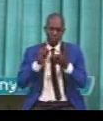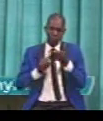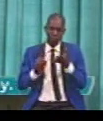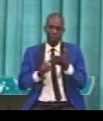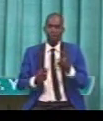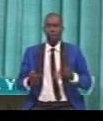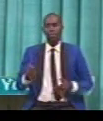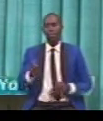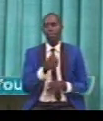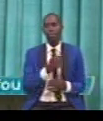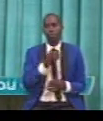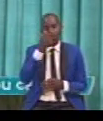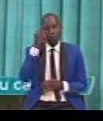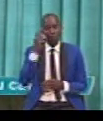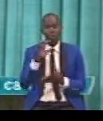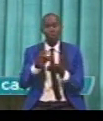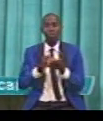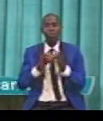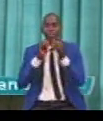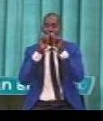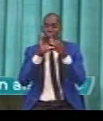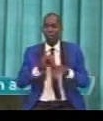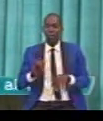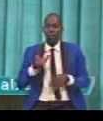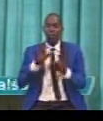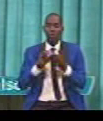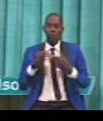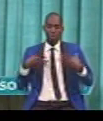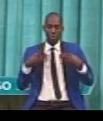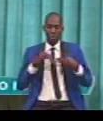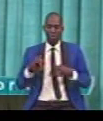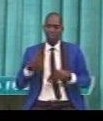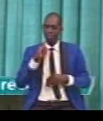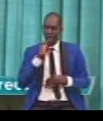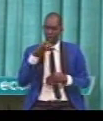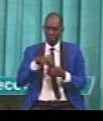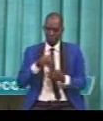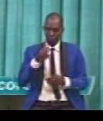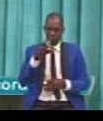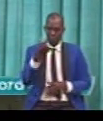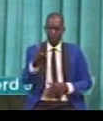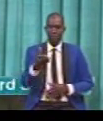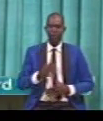Check yourself, because your own blessing, your own healing, your own miracle is right there.